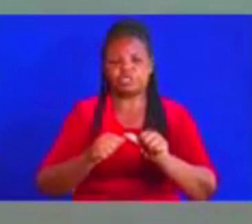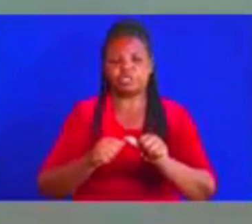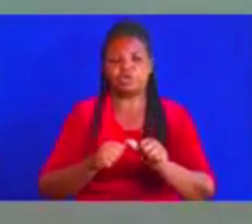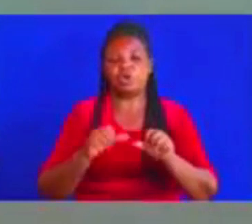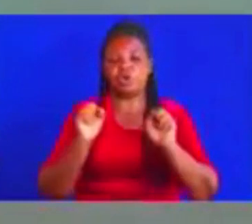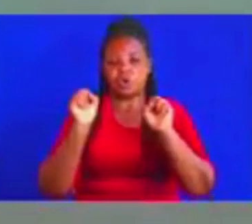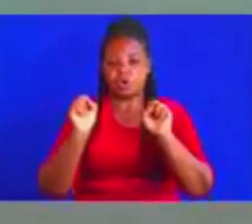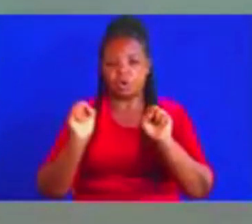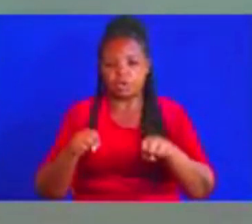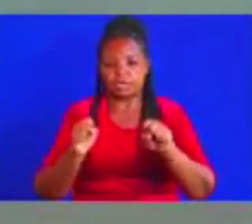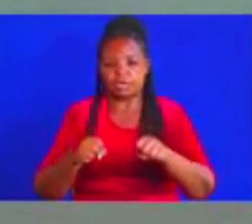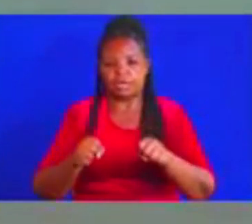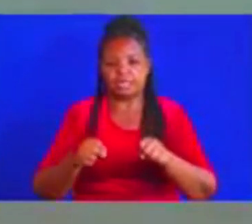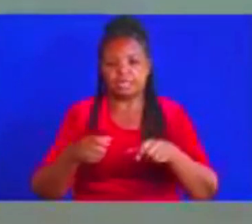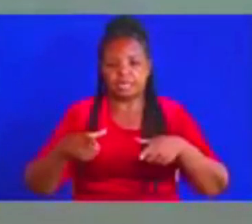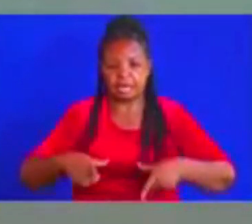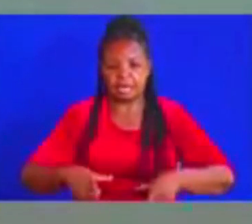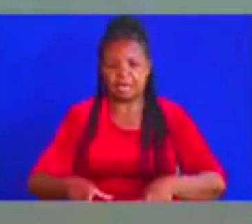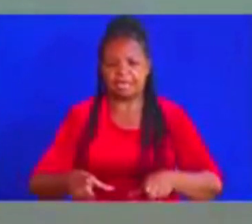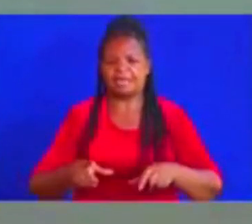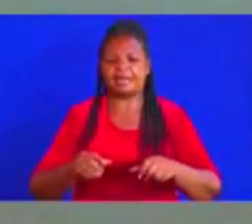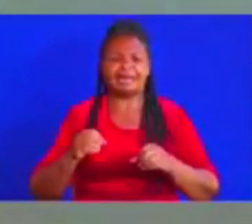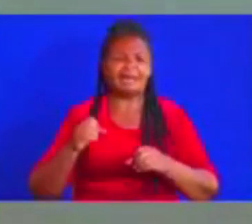agreement, shout a loud amen. Amen.